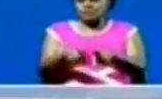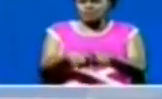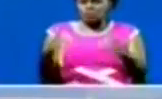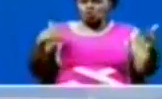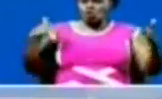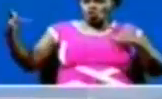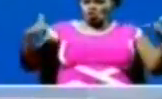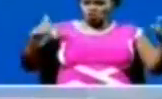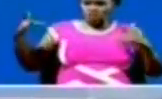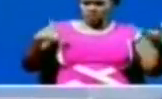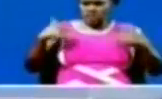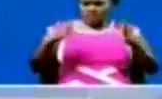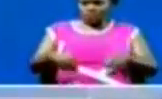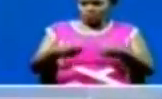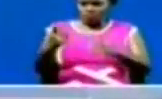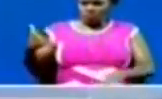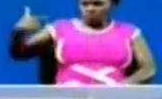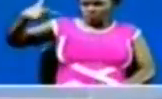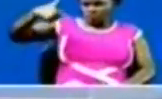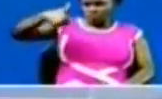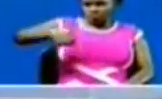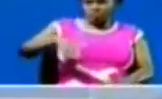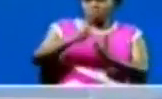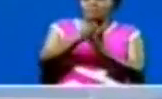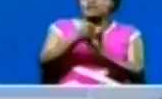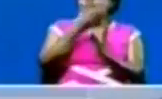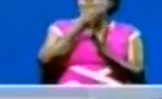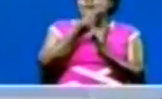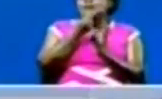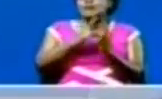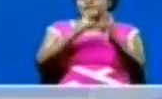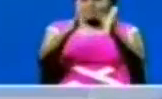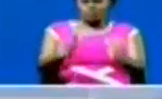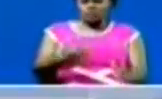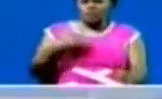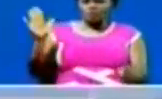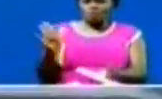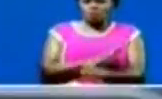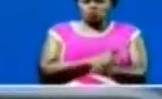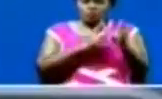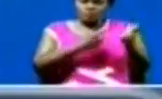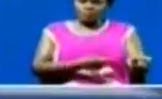raised concern over the supply of jet fuel by brokers. Here's KTN's Rita Tirina with details.